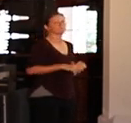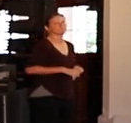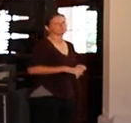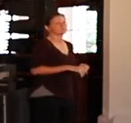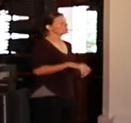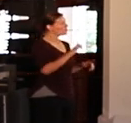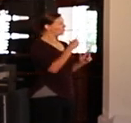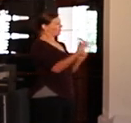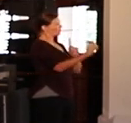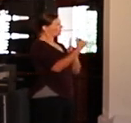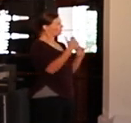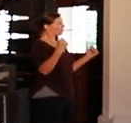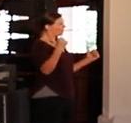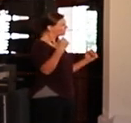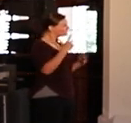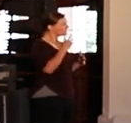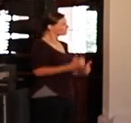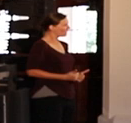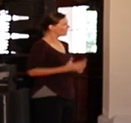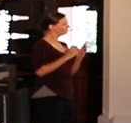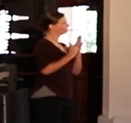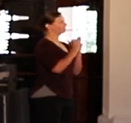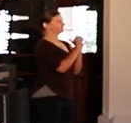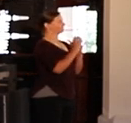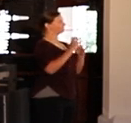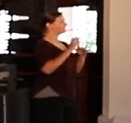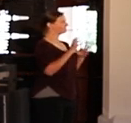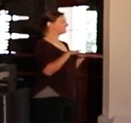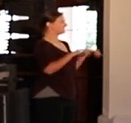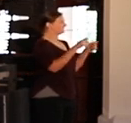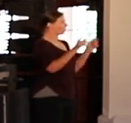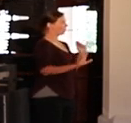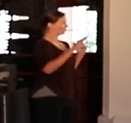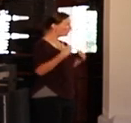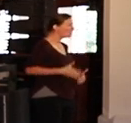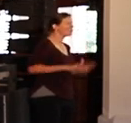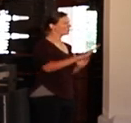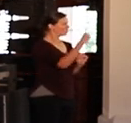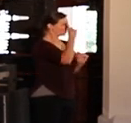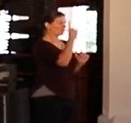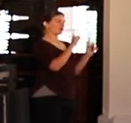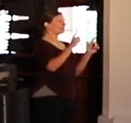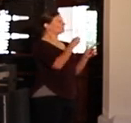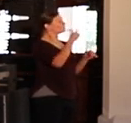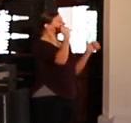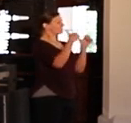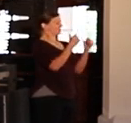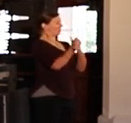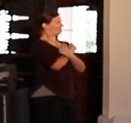Remind us that fear is a parasite that feeds on itself, and help us to remember that love casts out